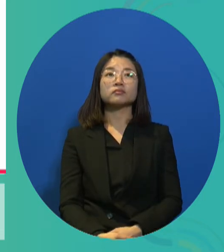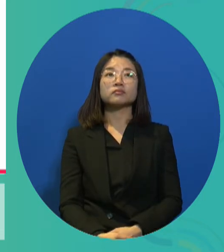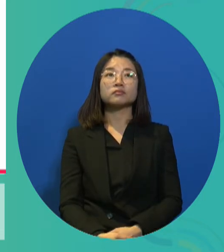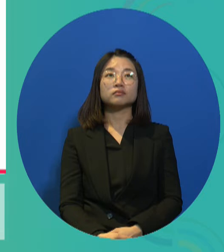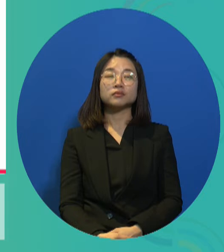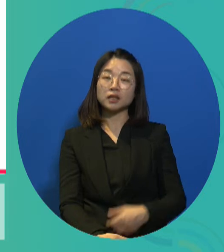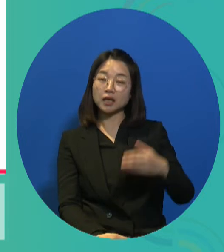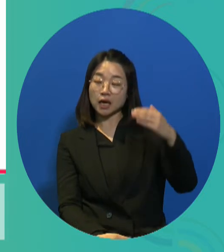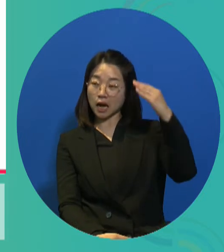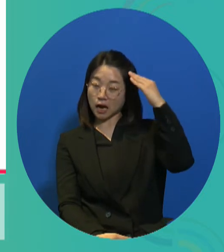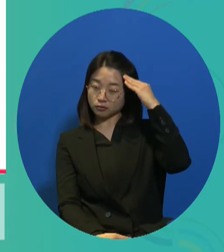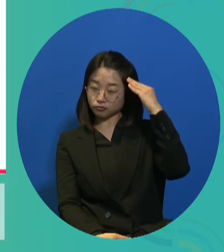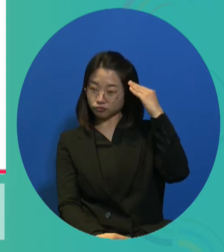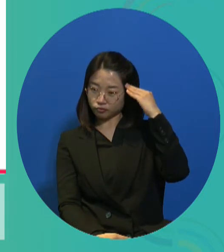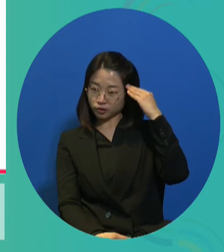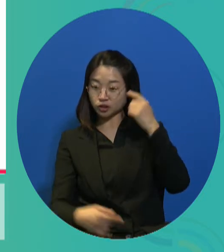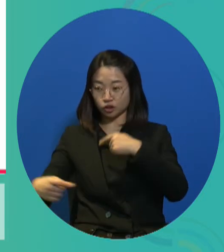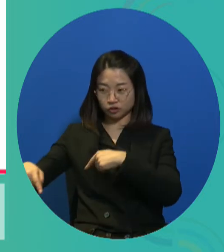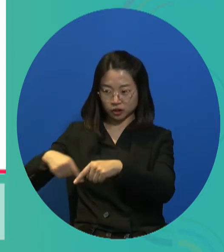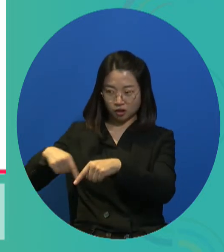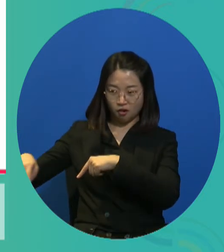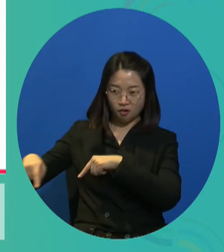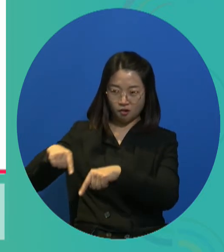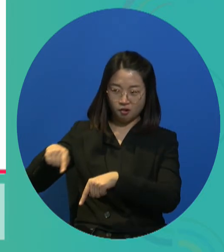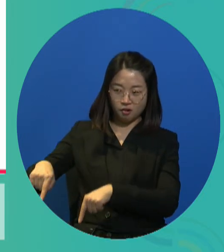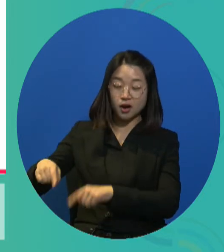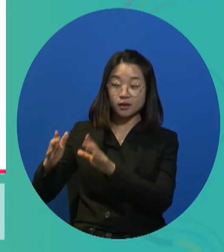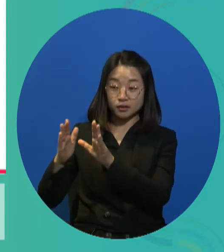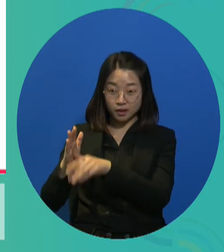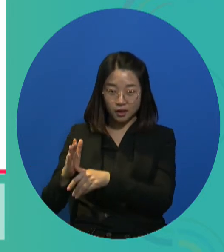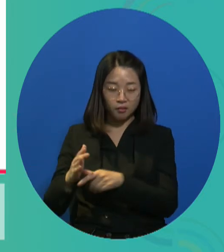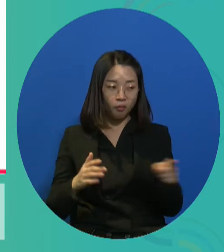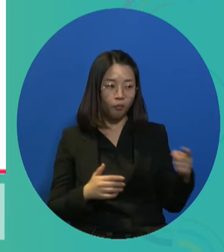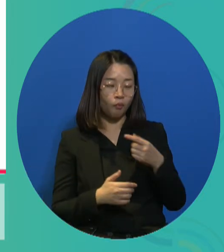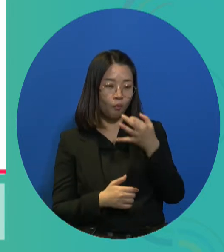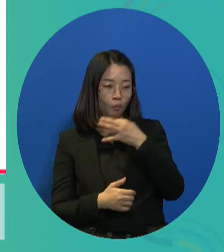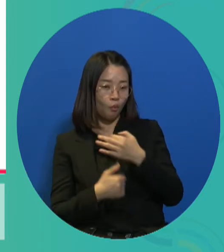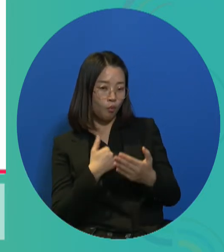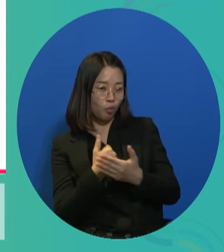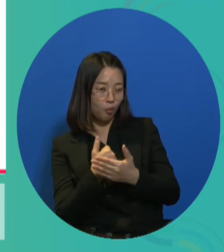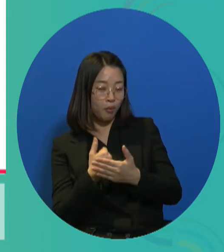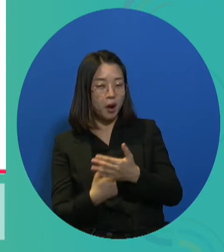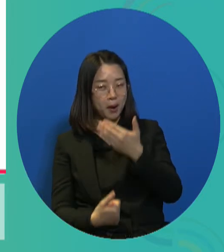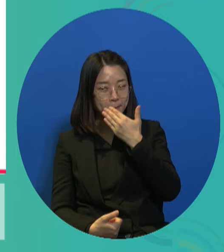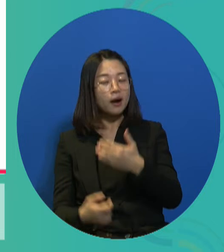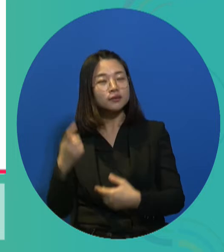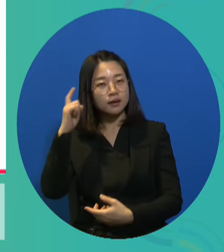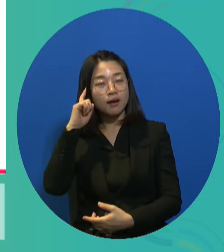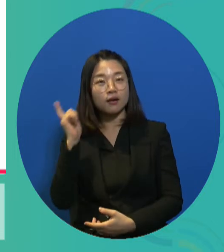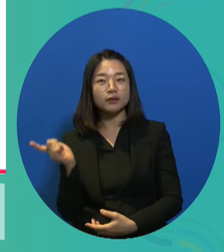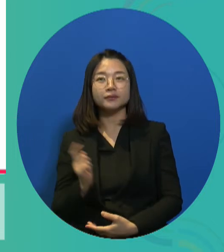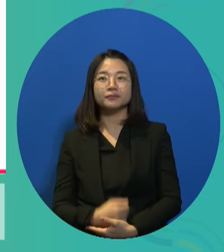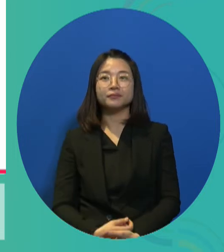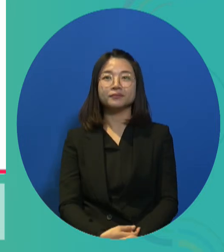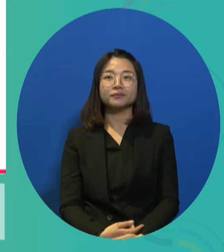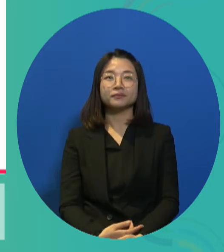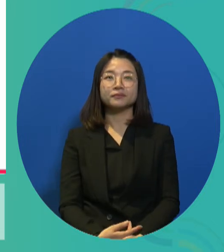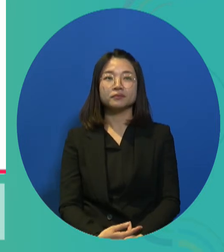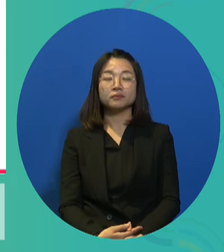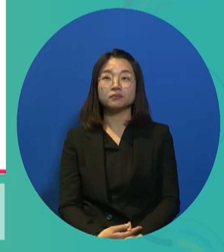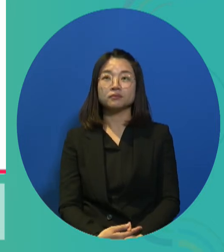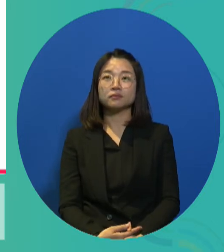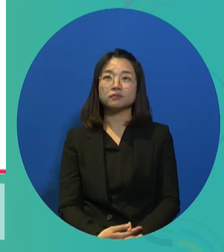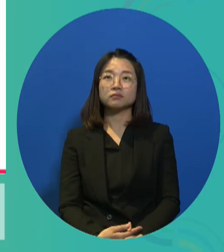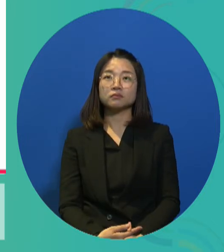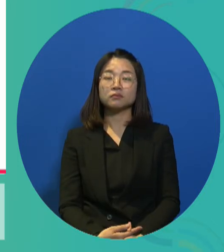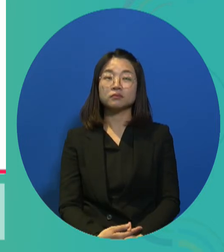The ratification of the optional protocol will motivate government administrative bodies